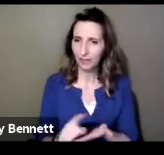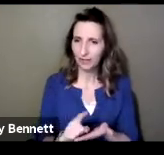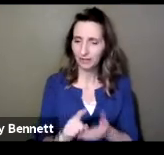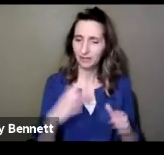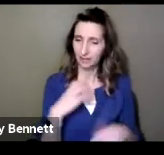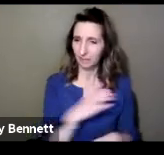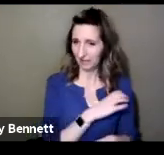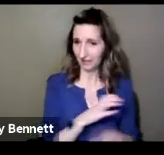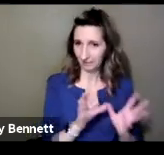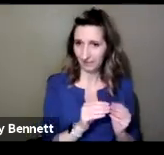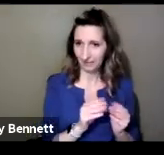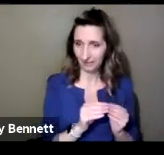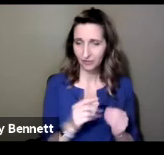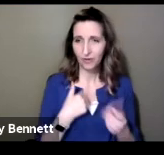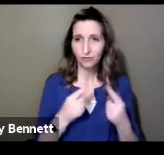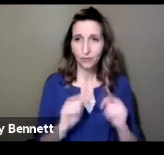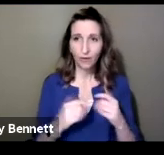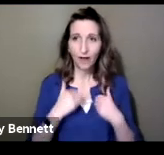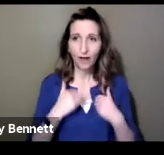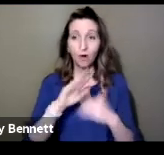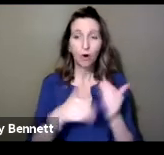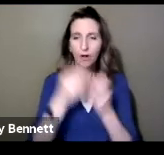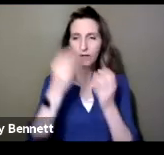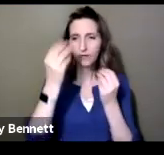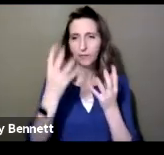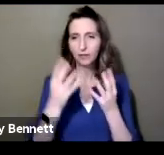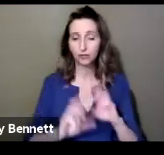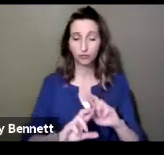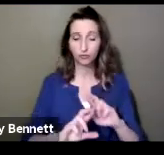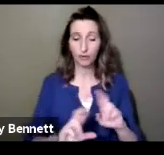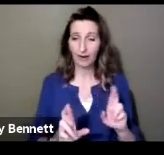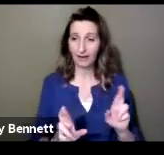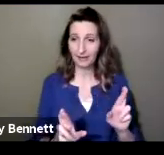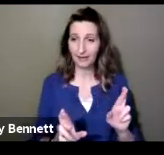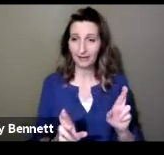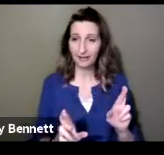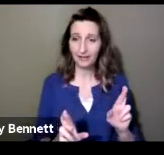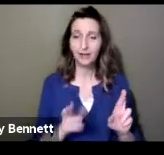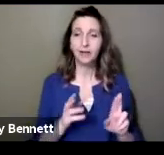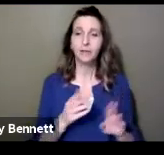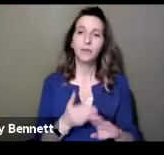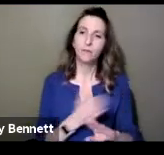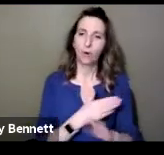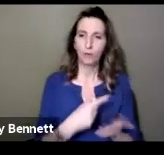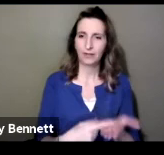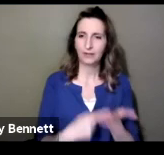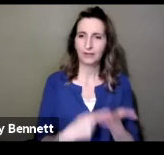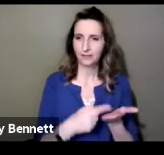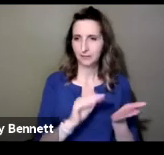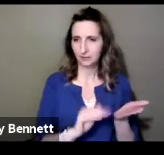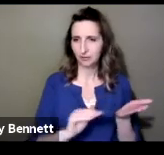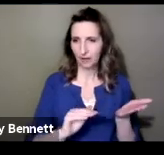so I try to have all the information presented before we discuss each child on the